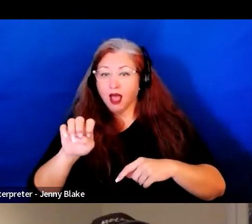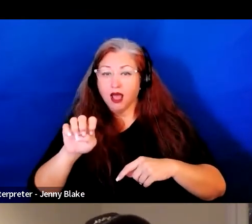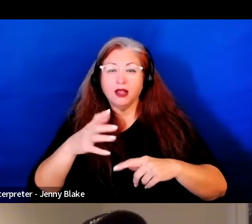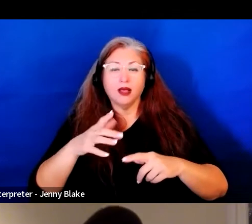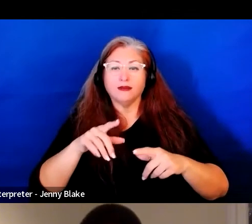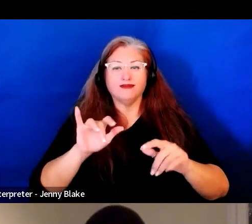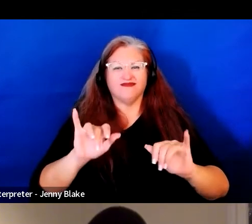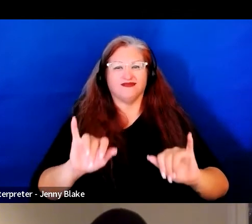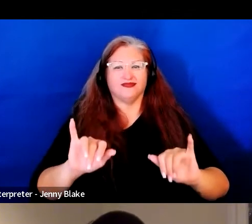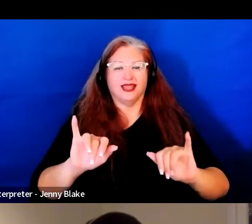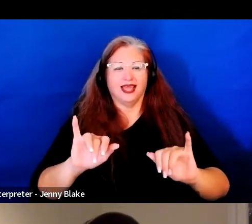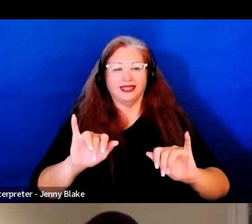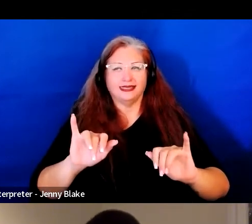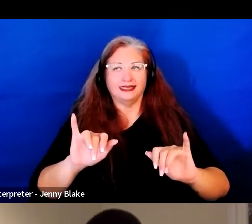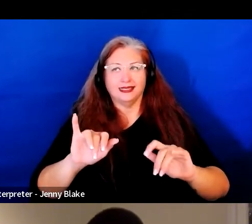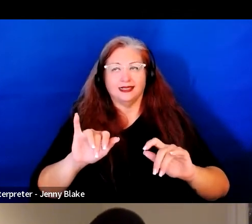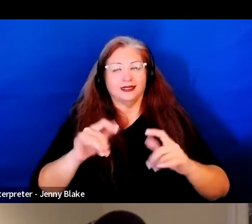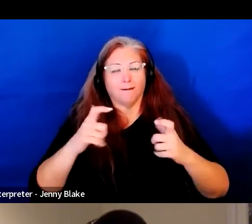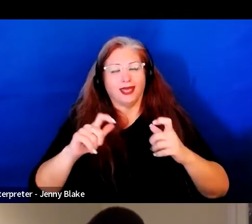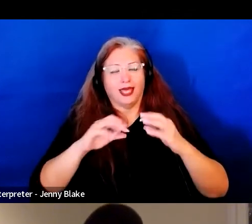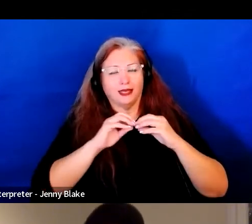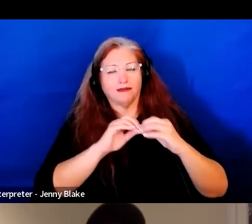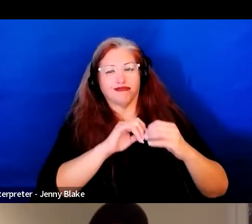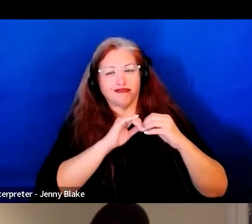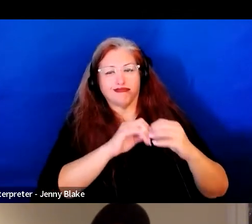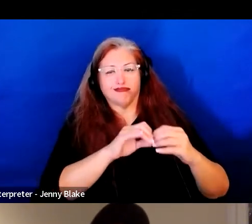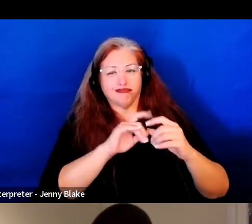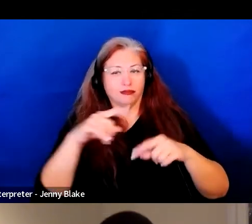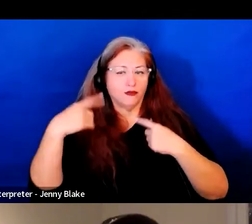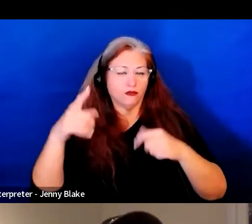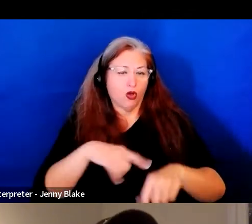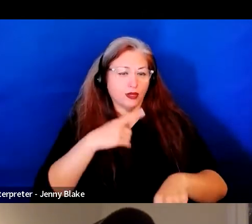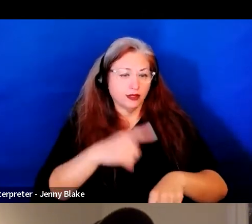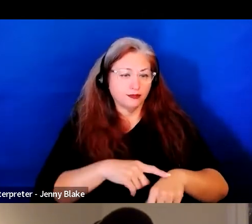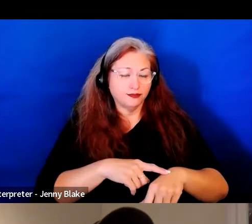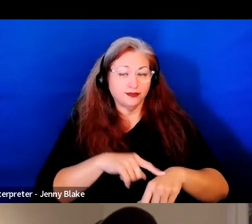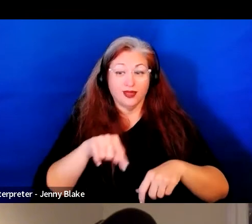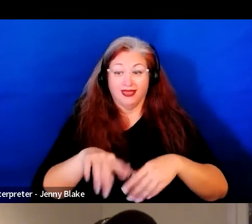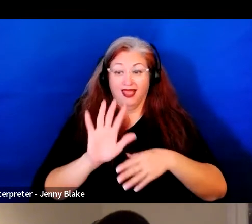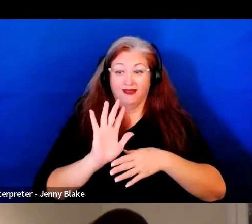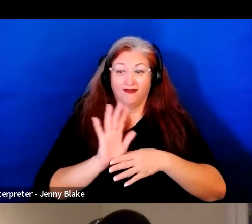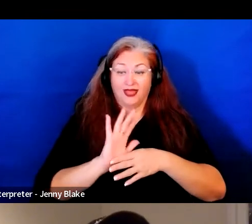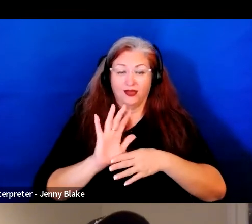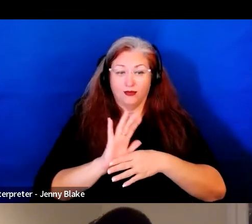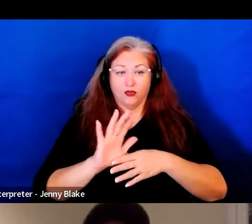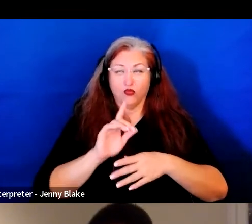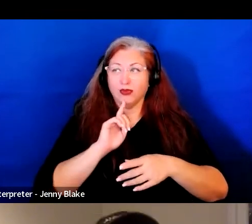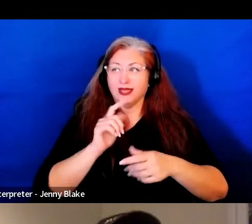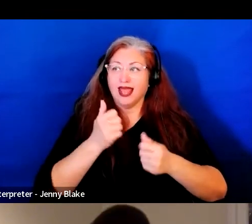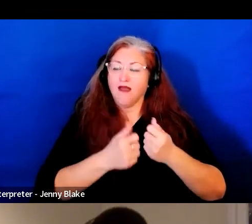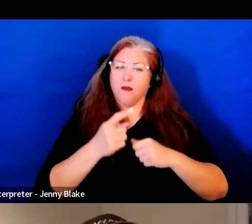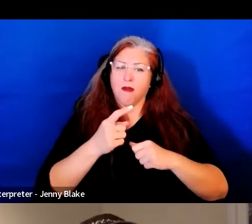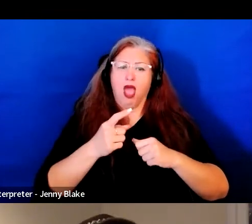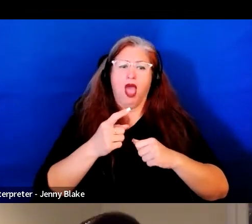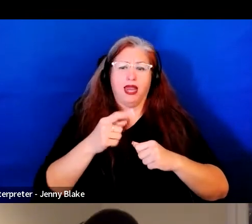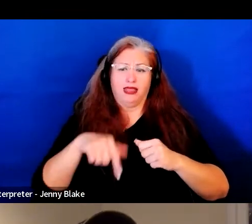And that has kind of been a back and forth for a long while, and this is a film that kind of essentially everyone was happy with,